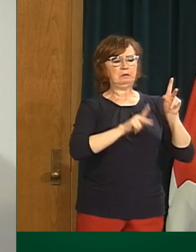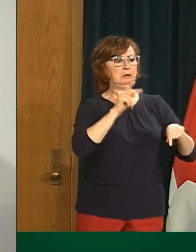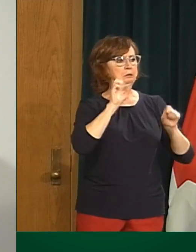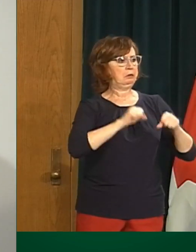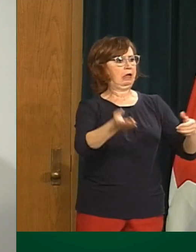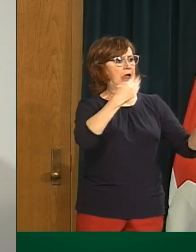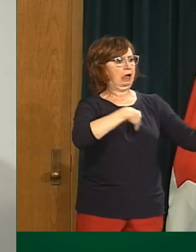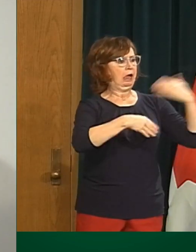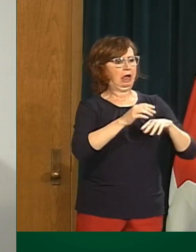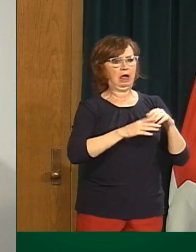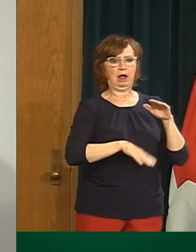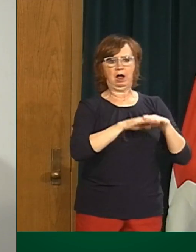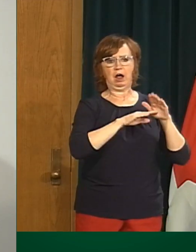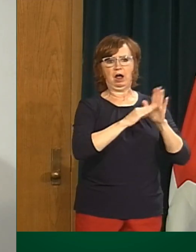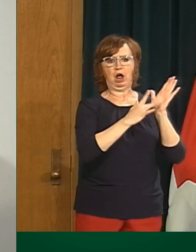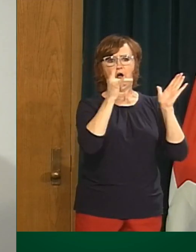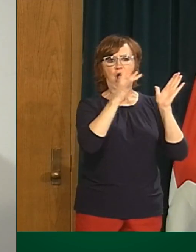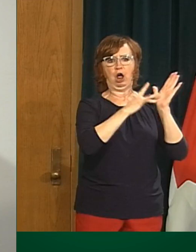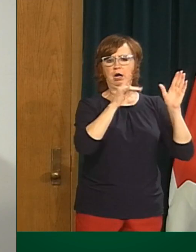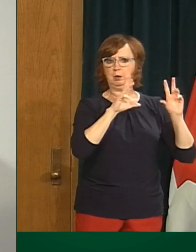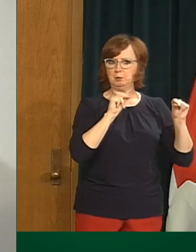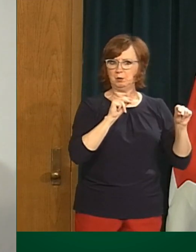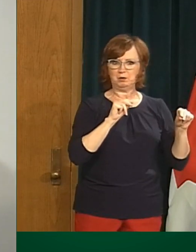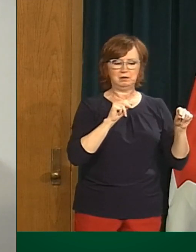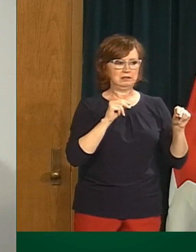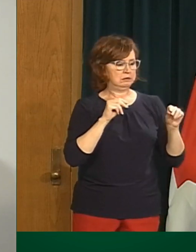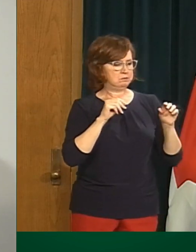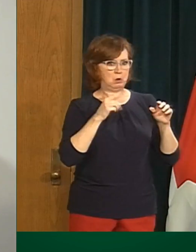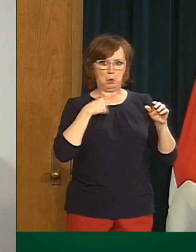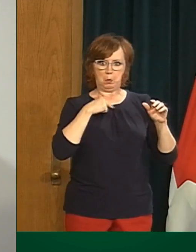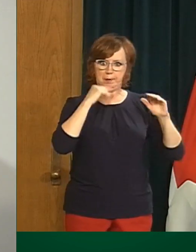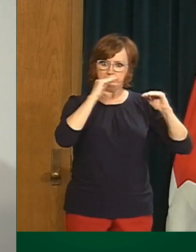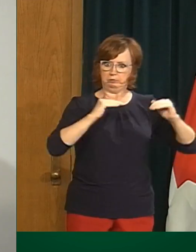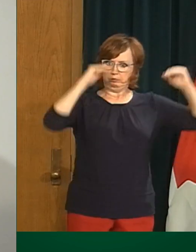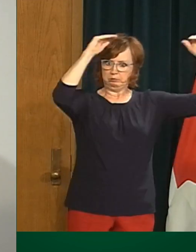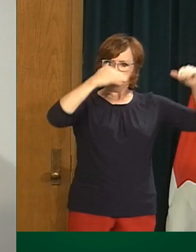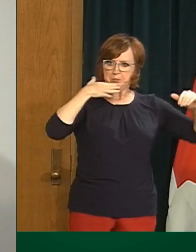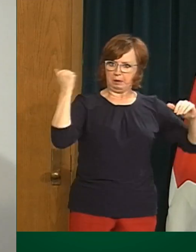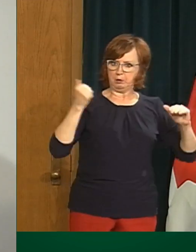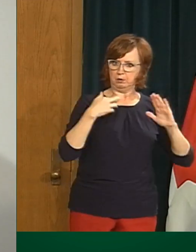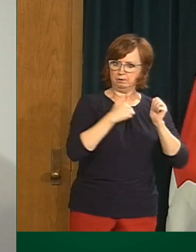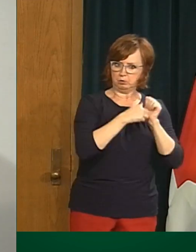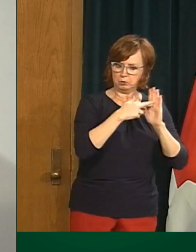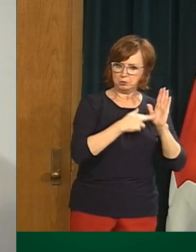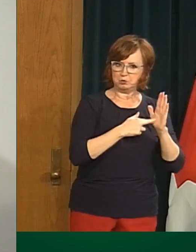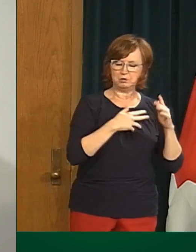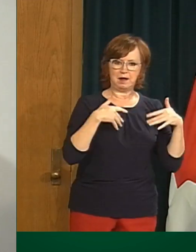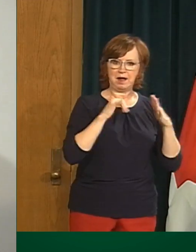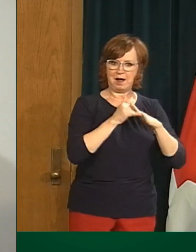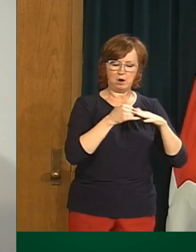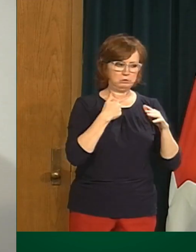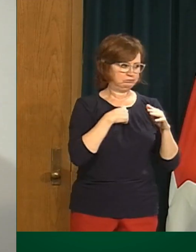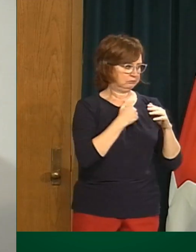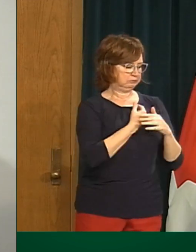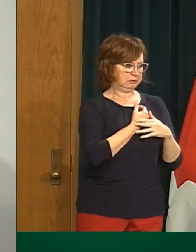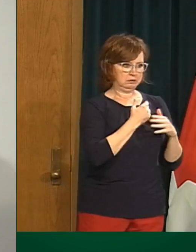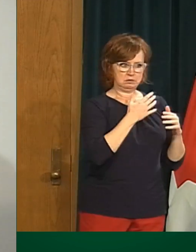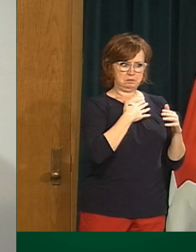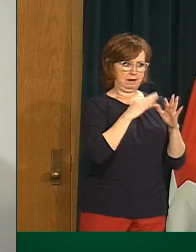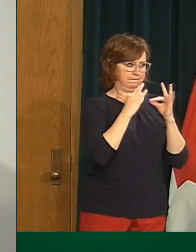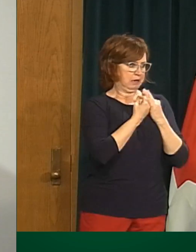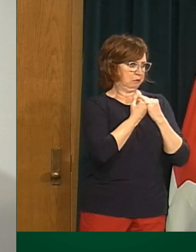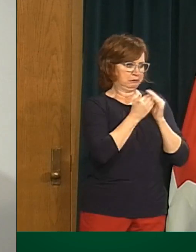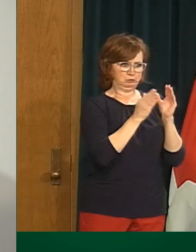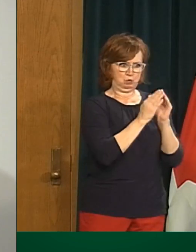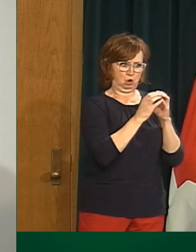our households for 4 weeks, 6 weeks. And that has been really a major contribution to